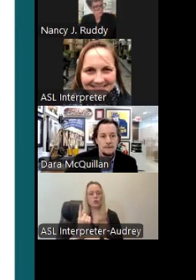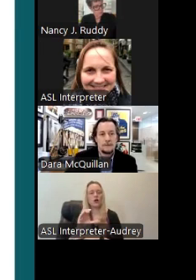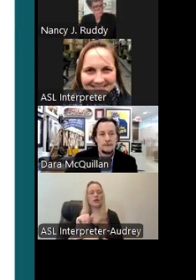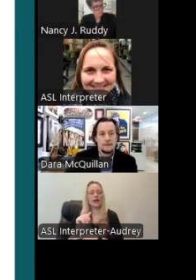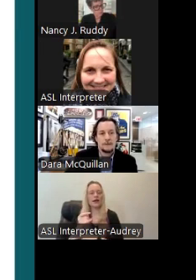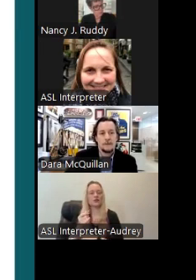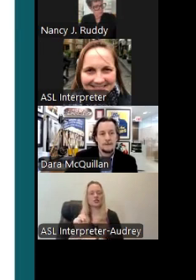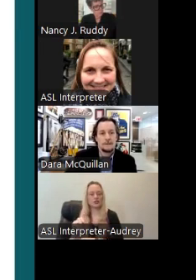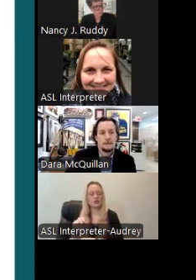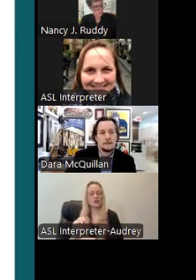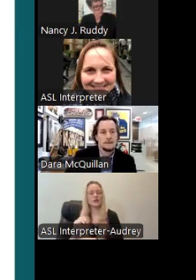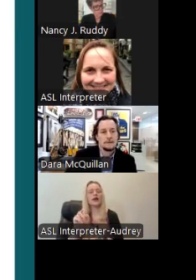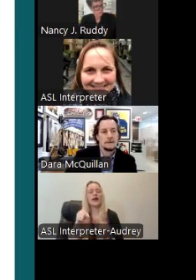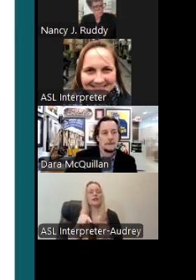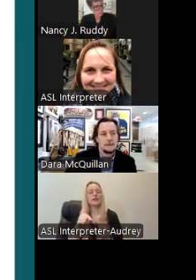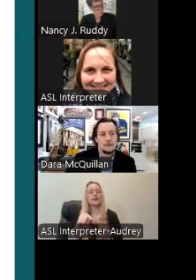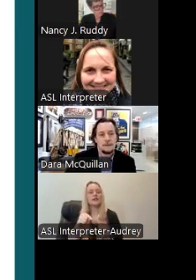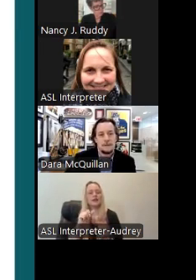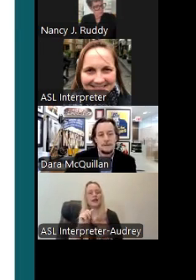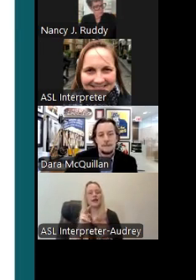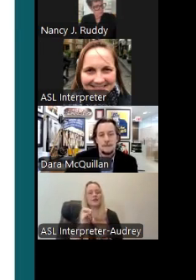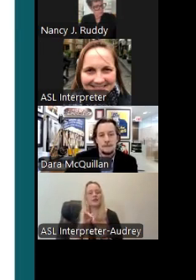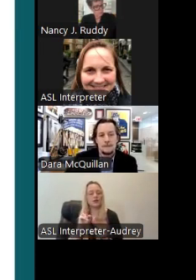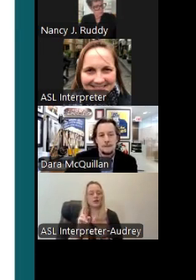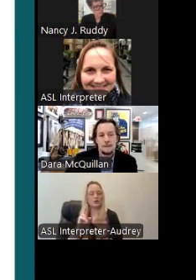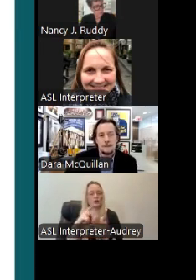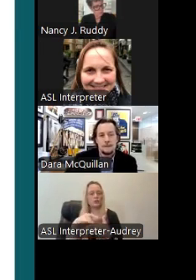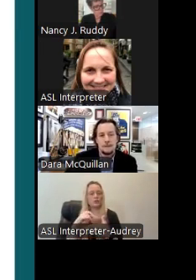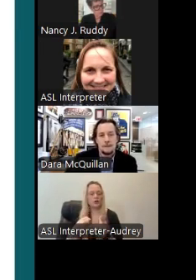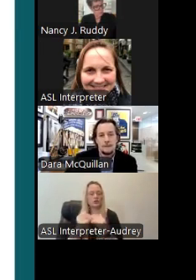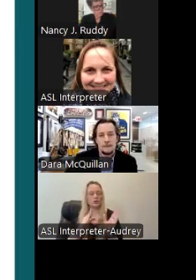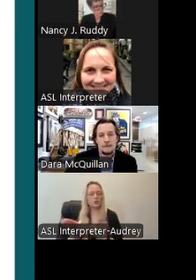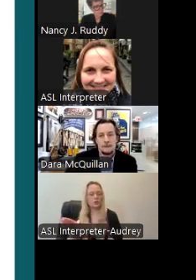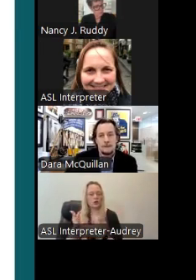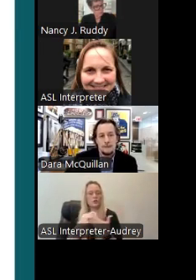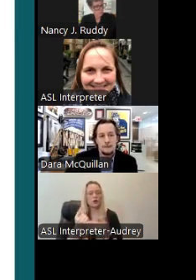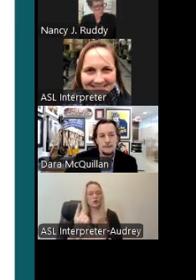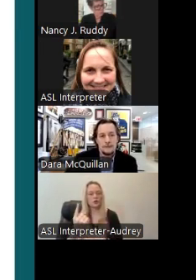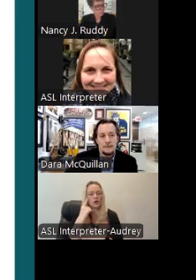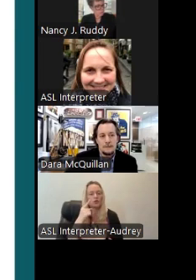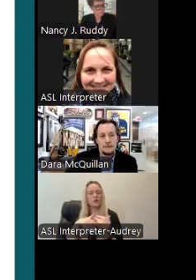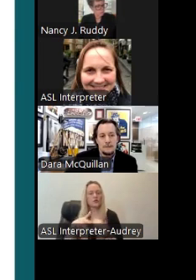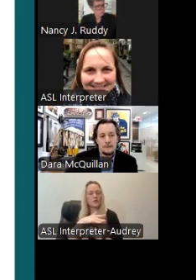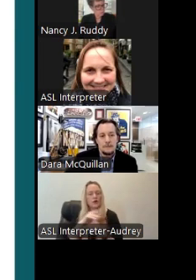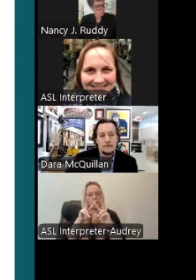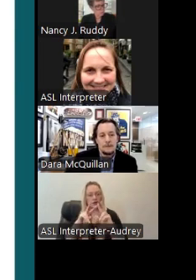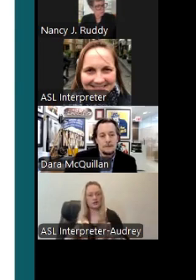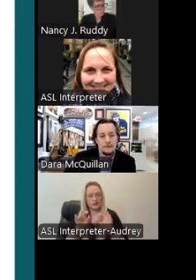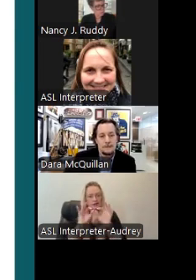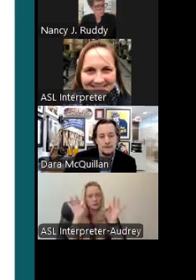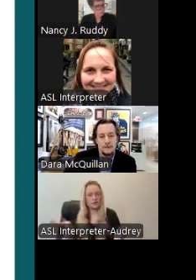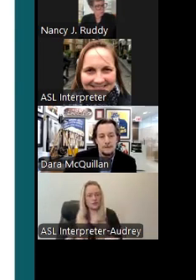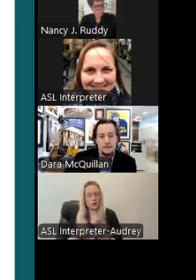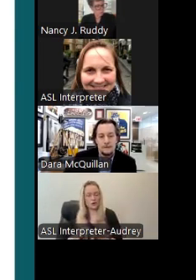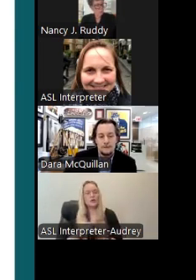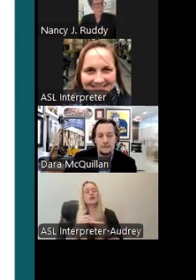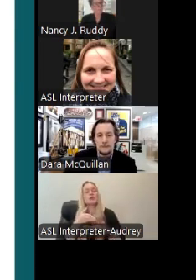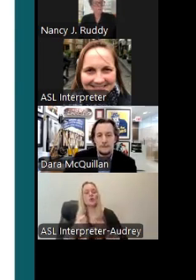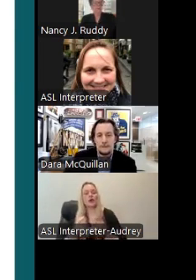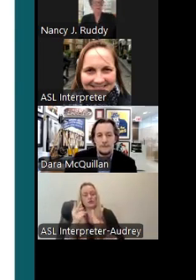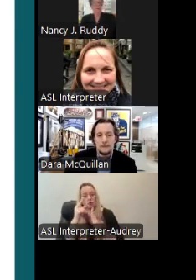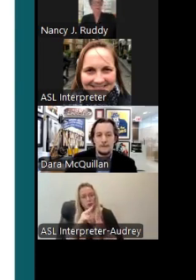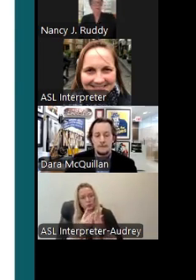Avenir project prepared Part 1 of the full environmental assessment form. After reviewing and analyzing the